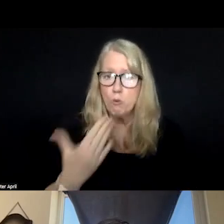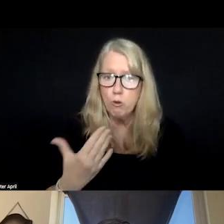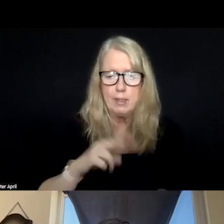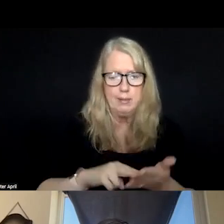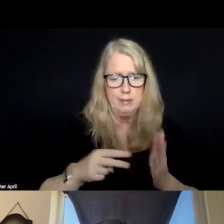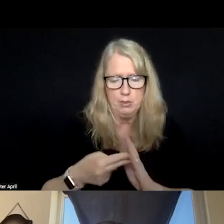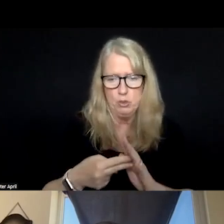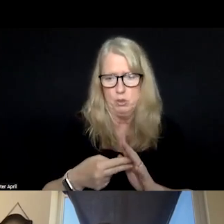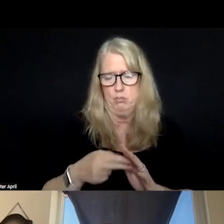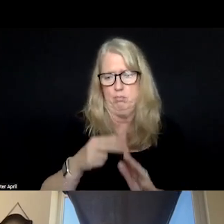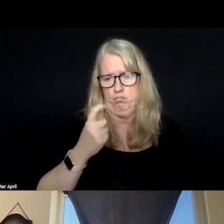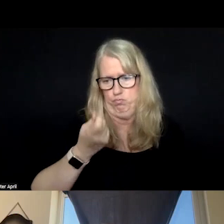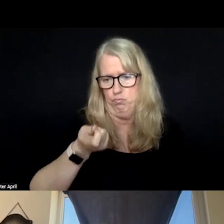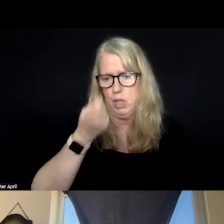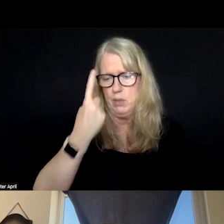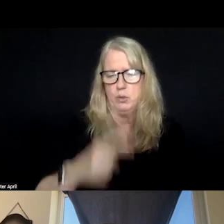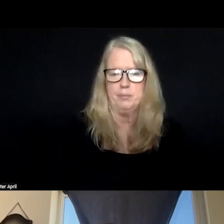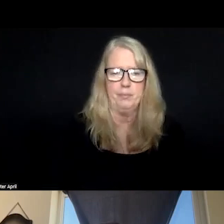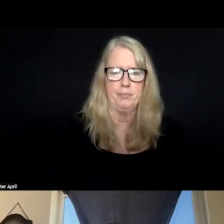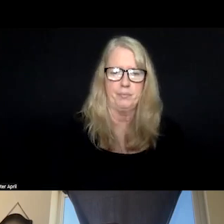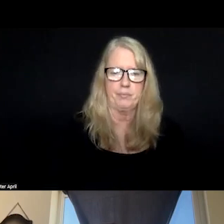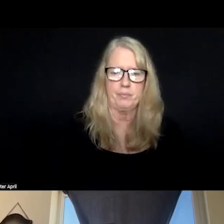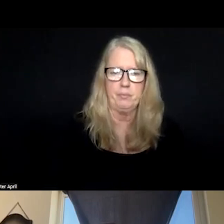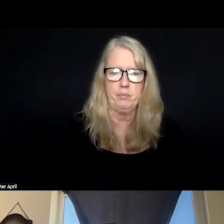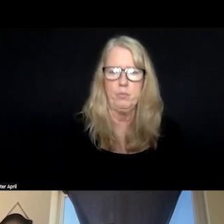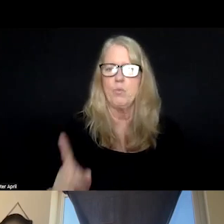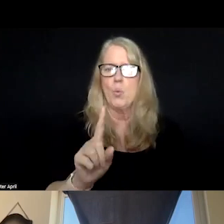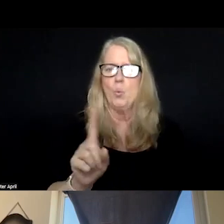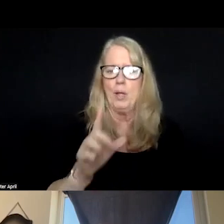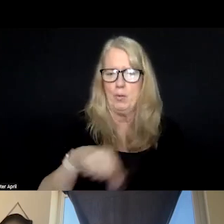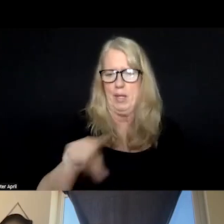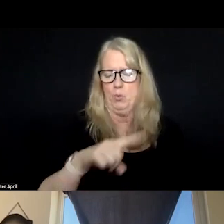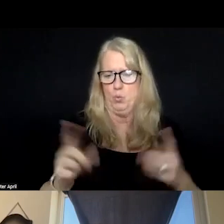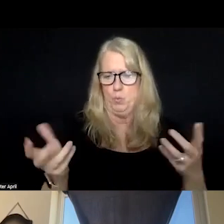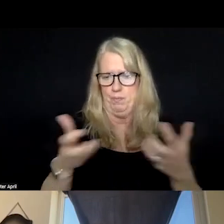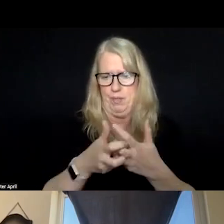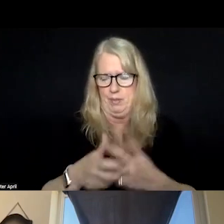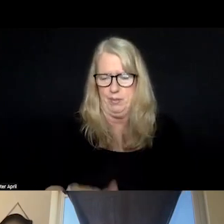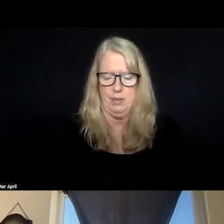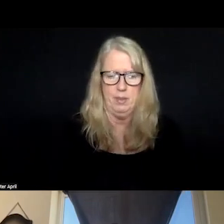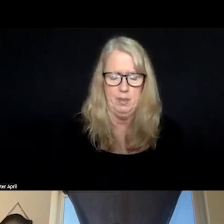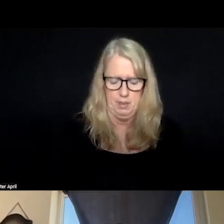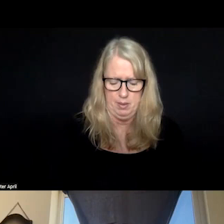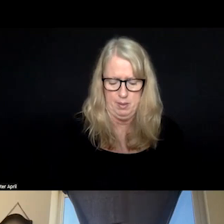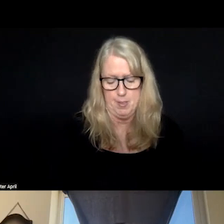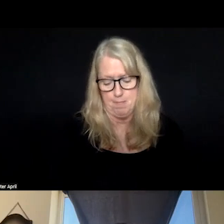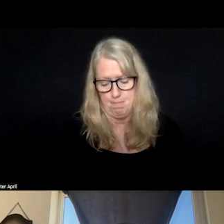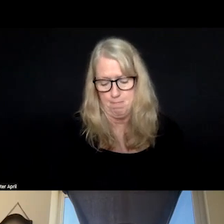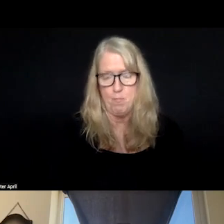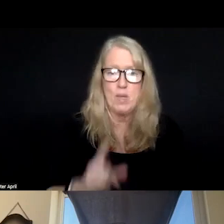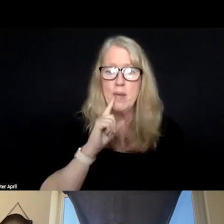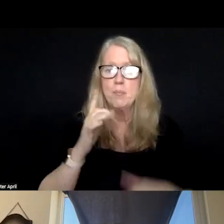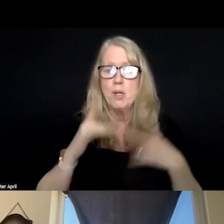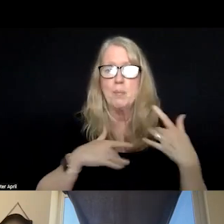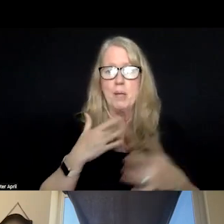and understanding where you fit in it. And so, you know, I'm really excited about Anne